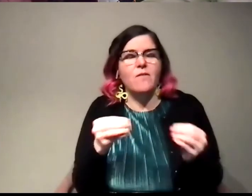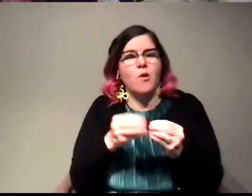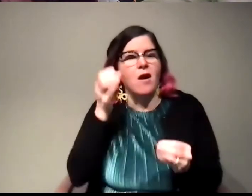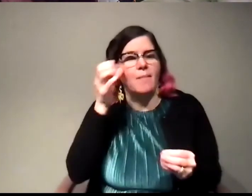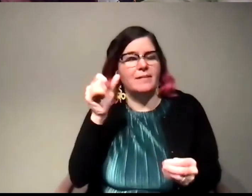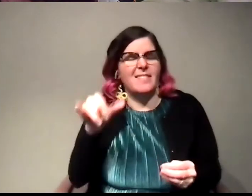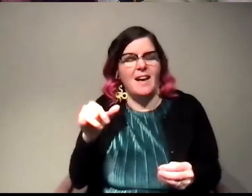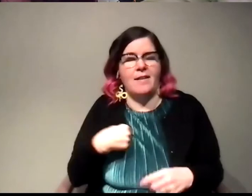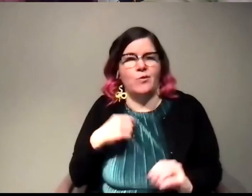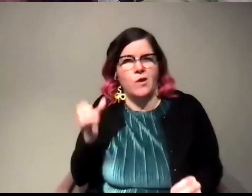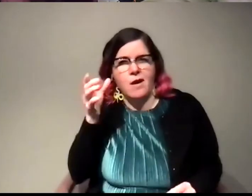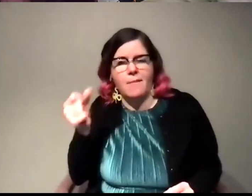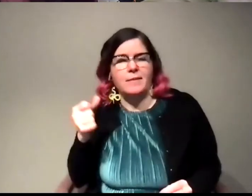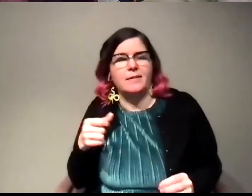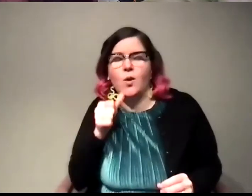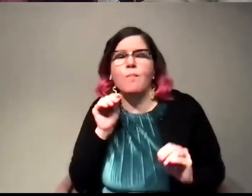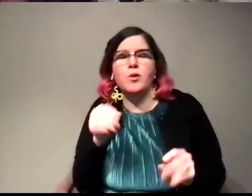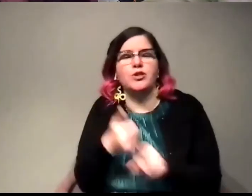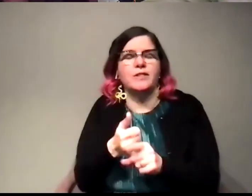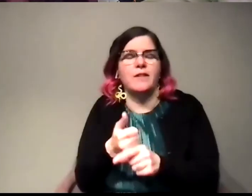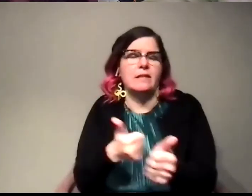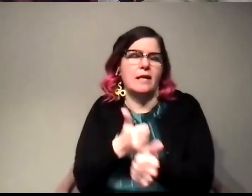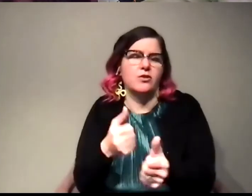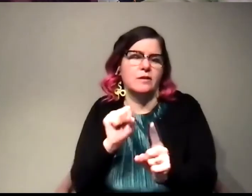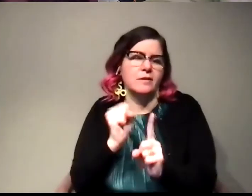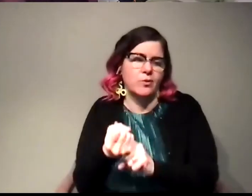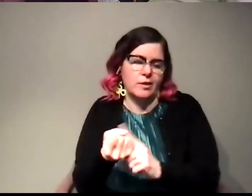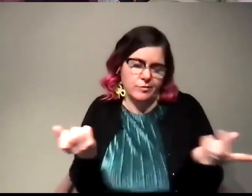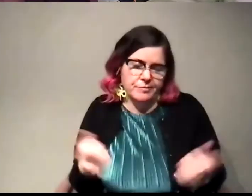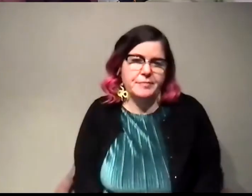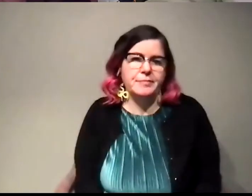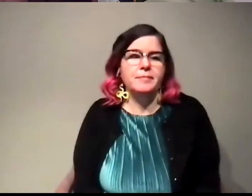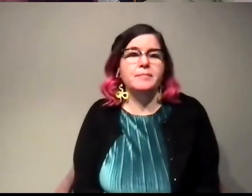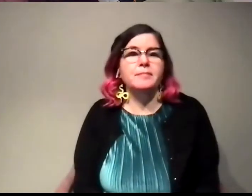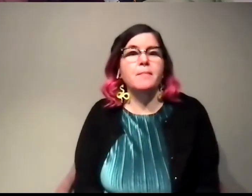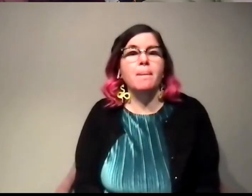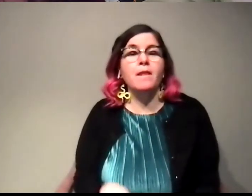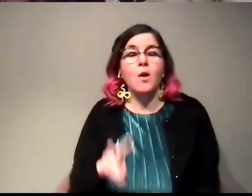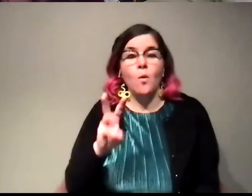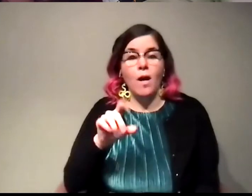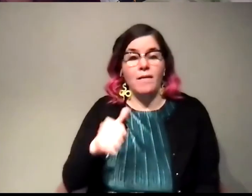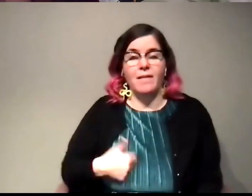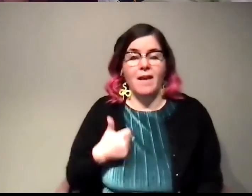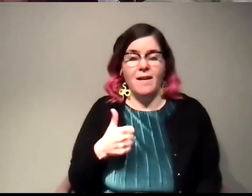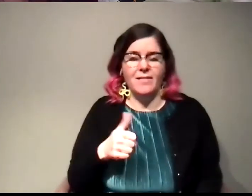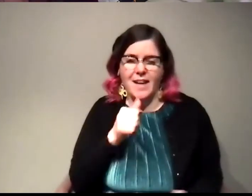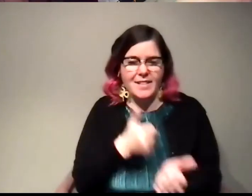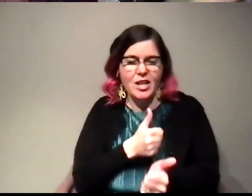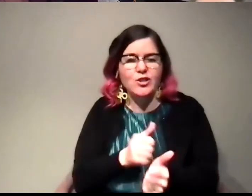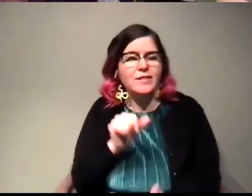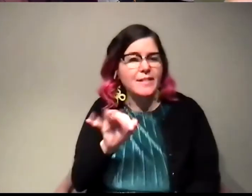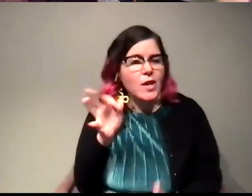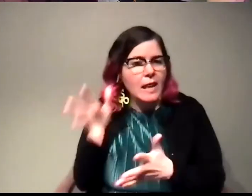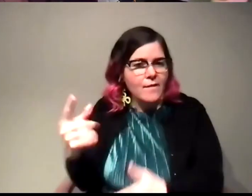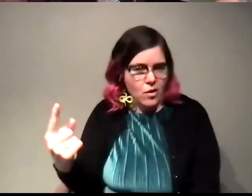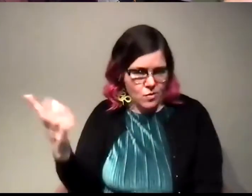and not putting yourself in harm's way with potentially dangerous wildlife. Because no wildlife is dangerous if you leave it alone. That's very true. And